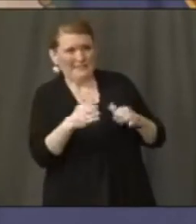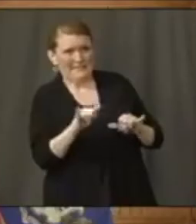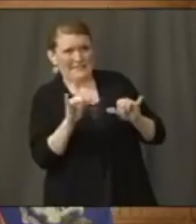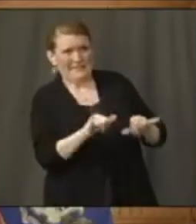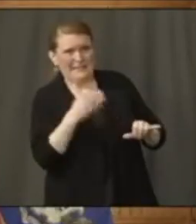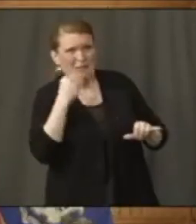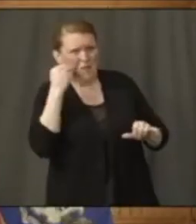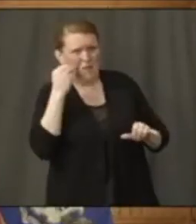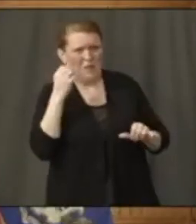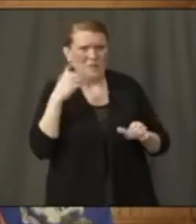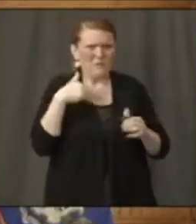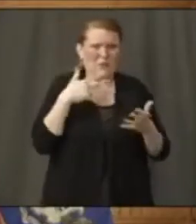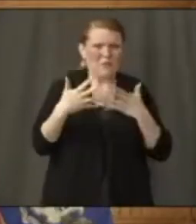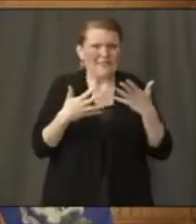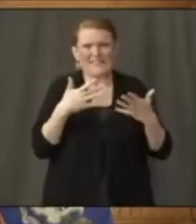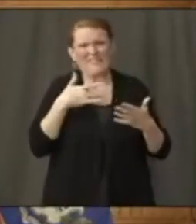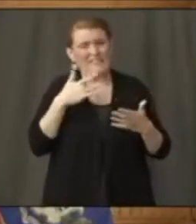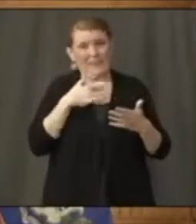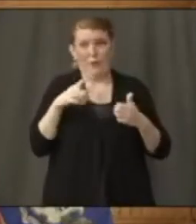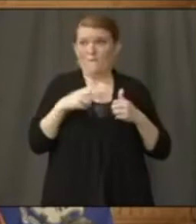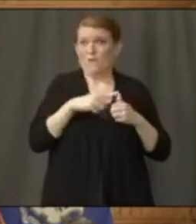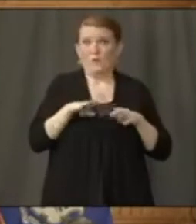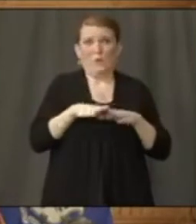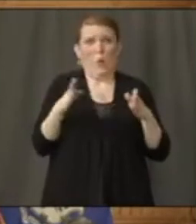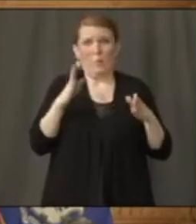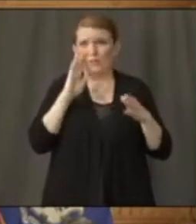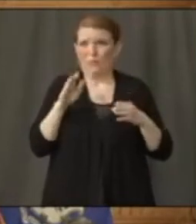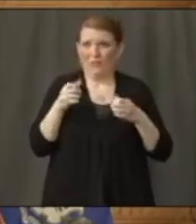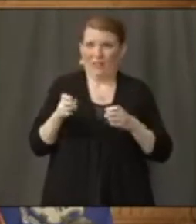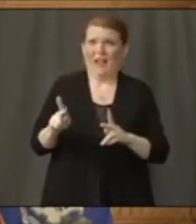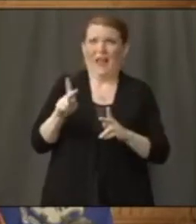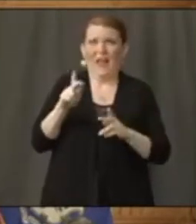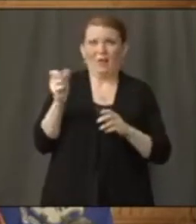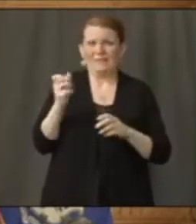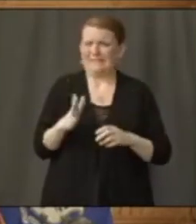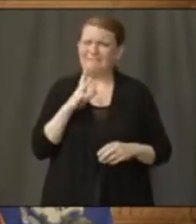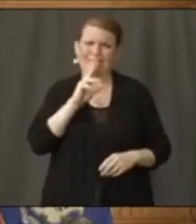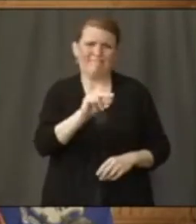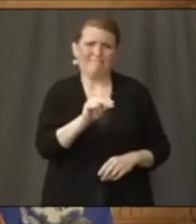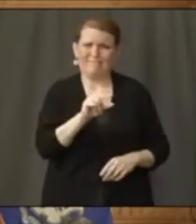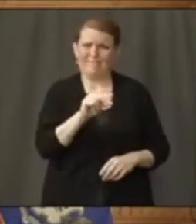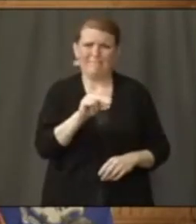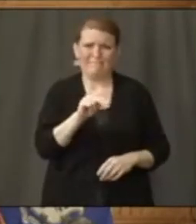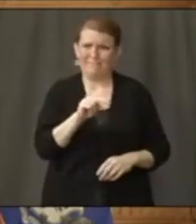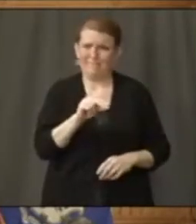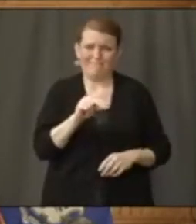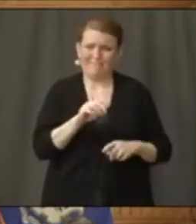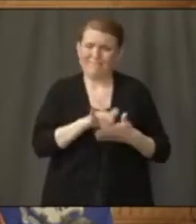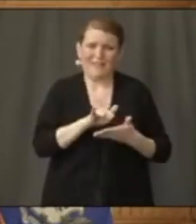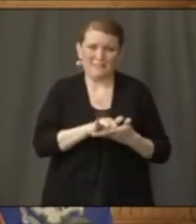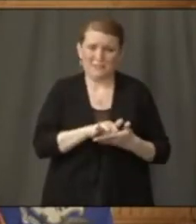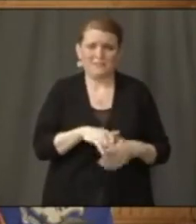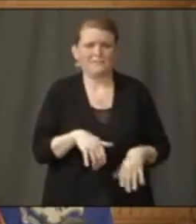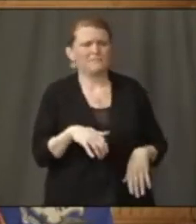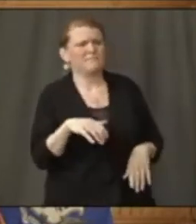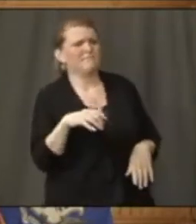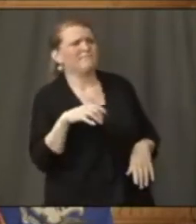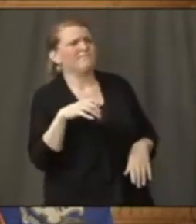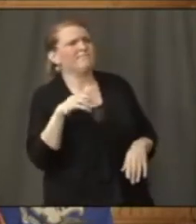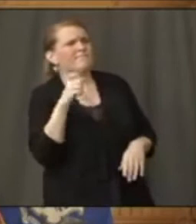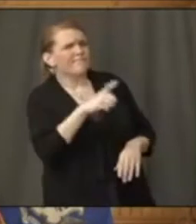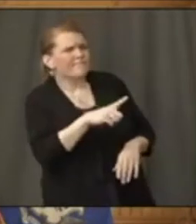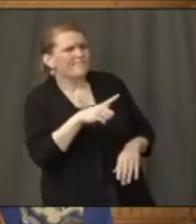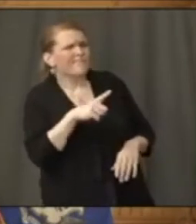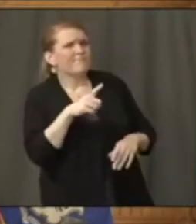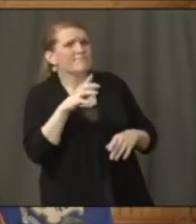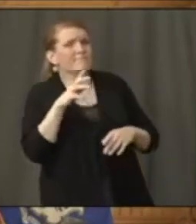They're looking at sometime in June. I mean, they're not committed to any particular time, but they're looking at what other casinos in other parts